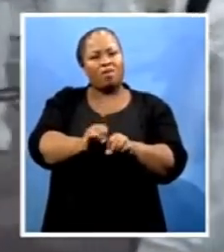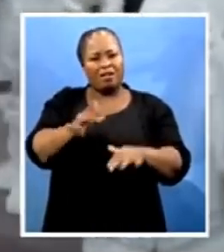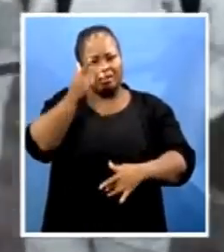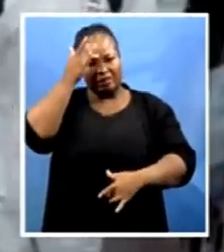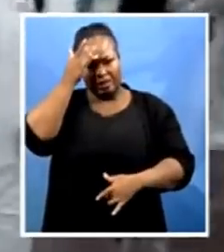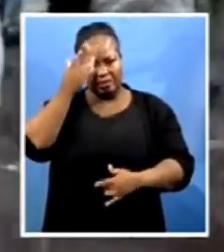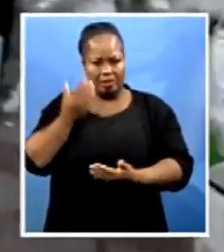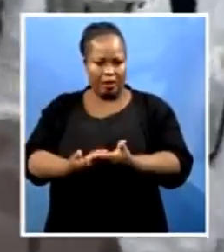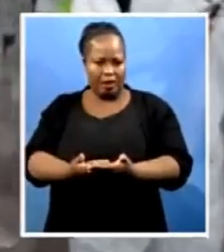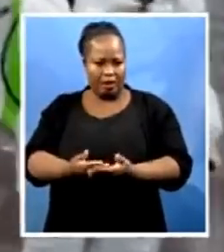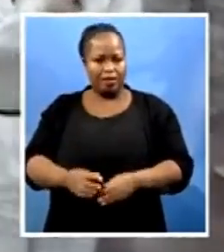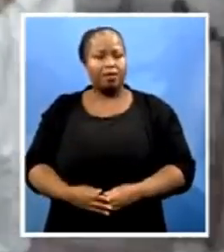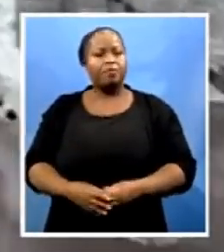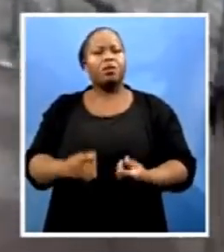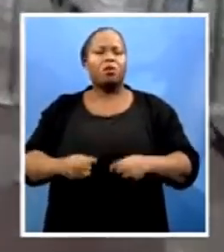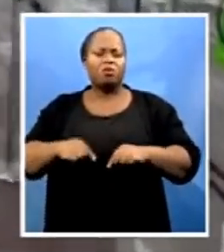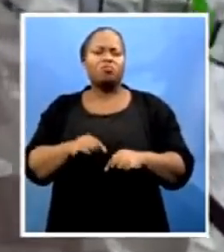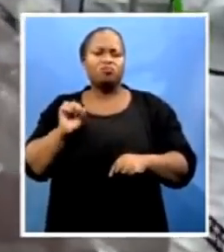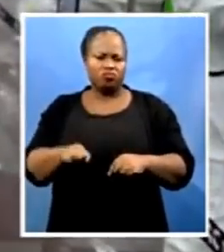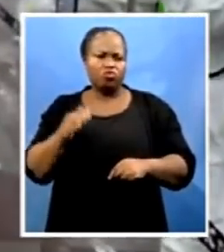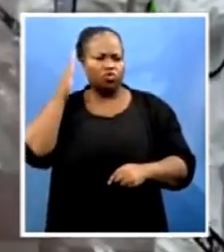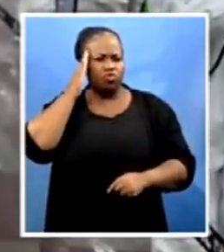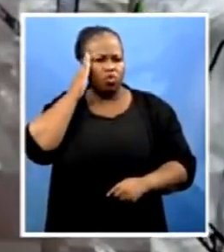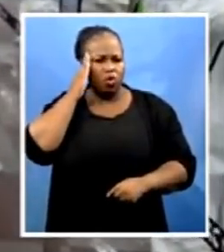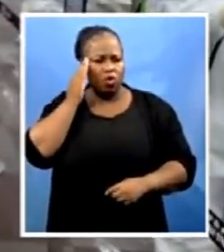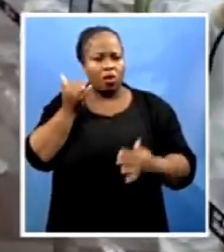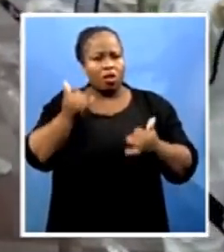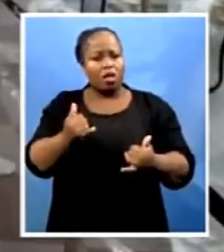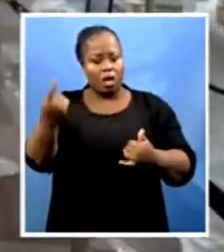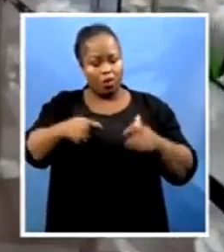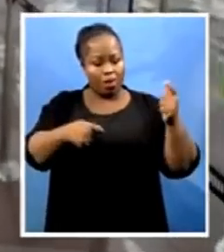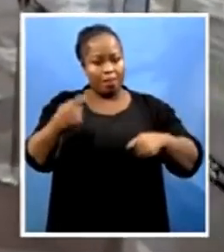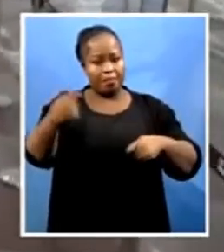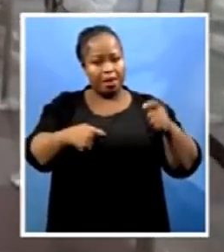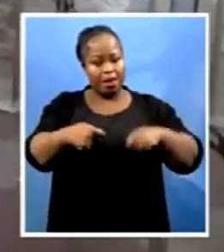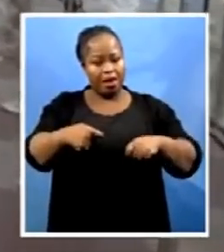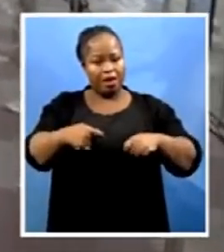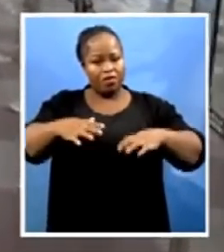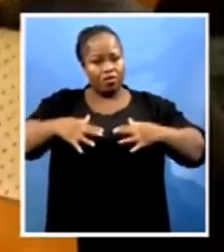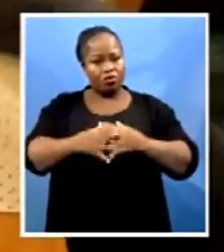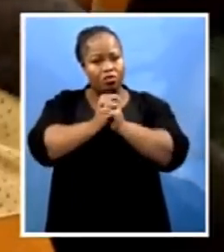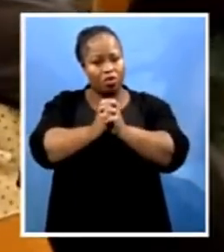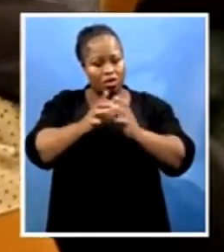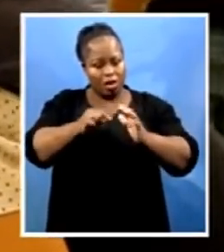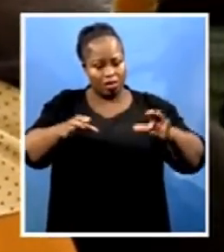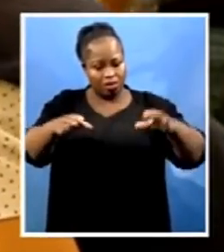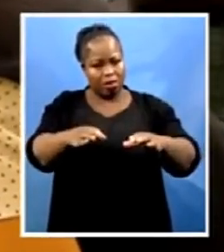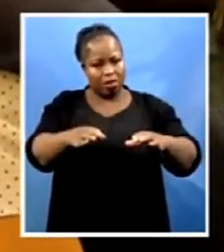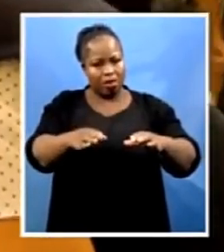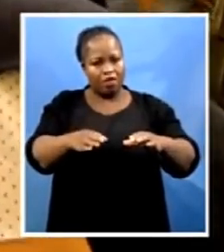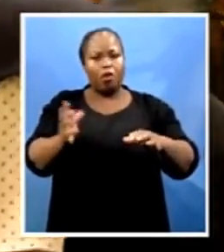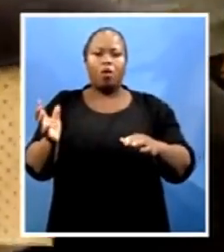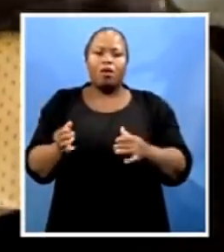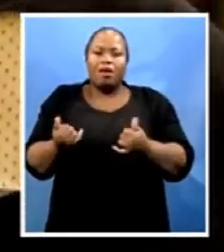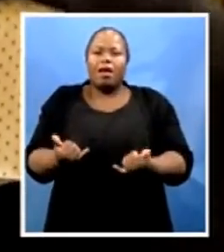Fund has created that single platform for all South Africans to bring together their collective